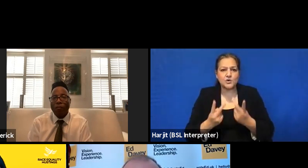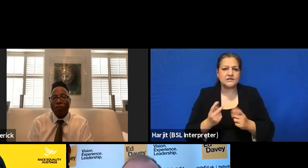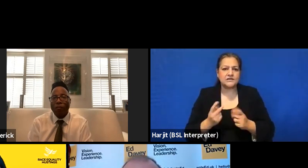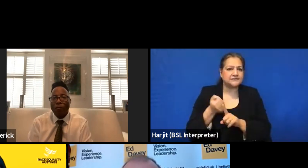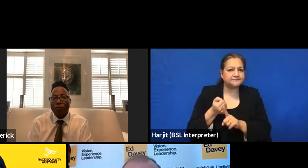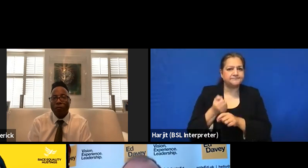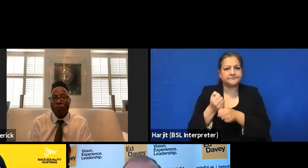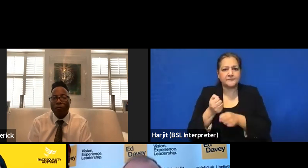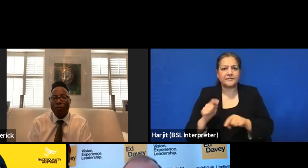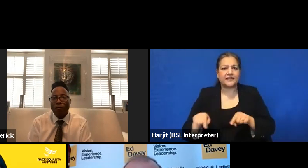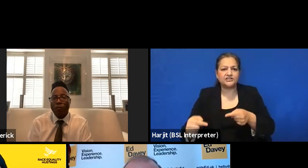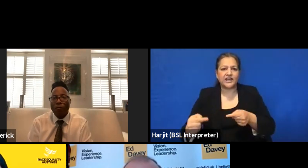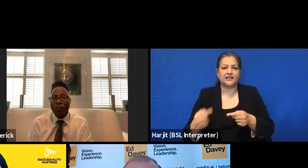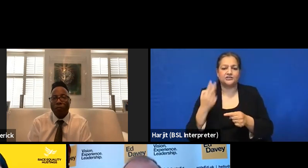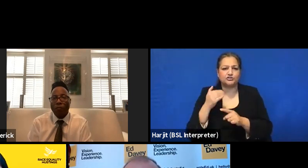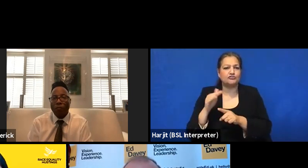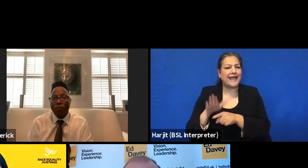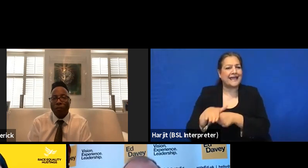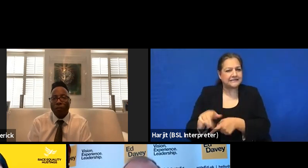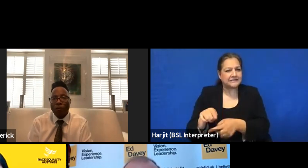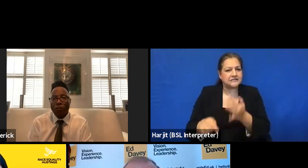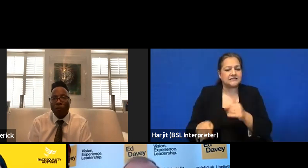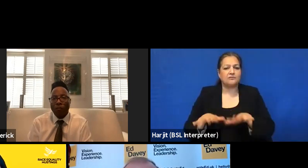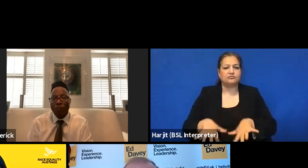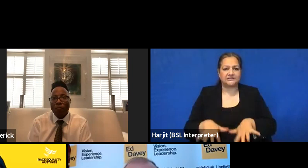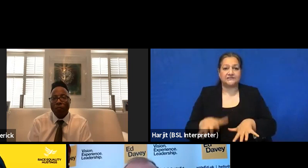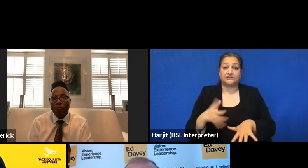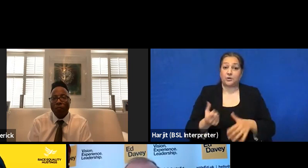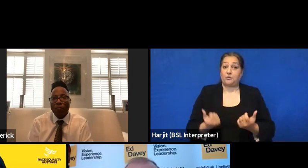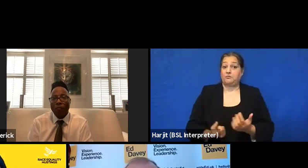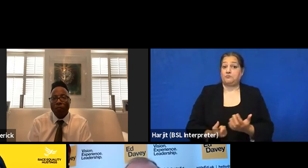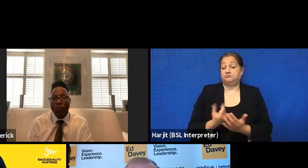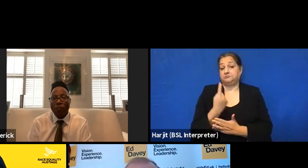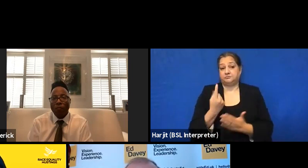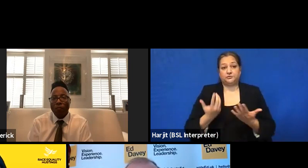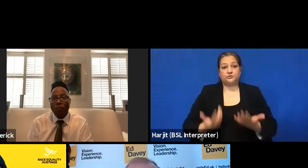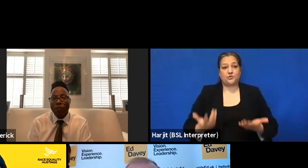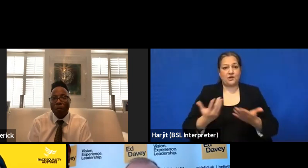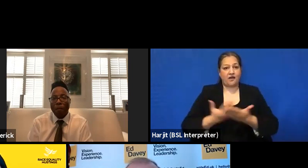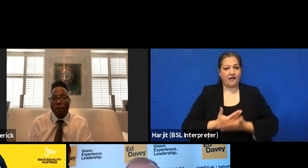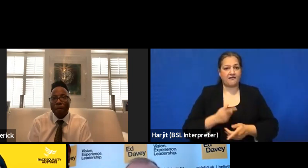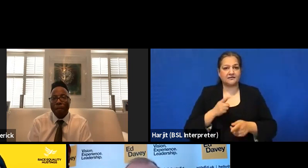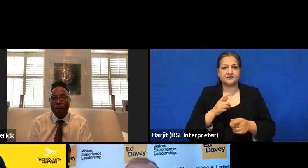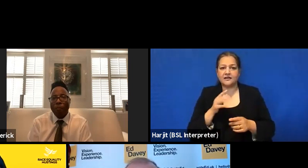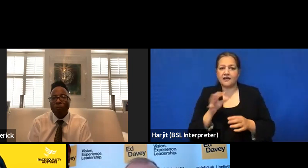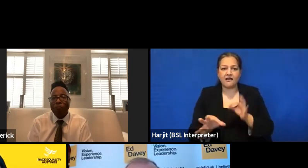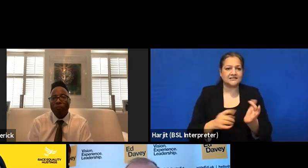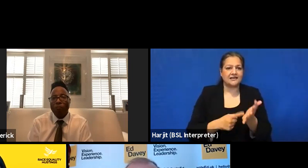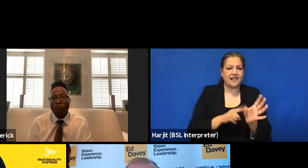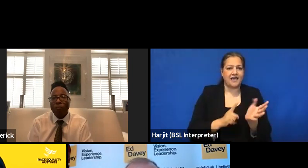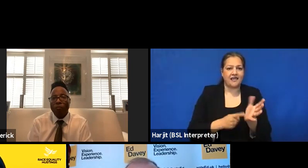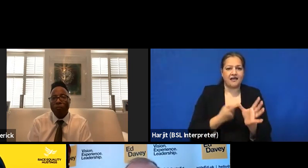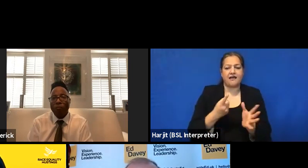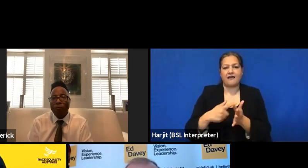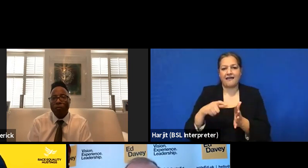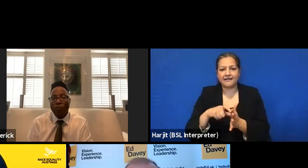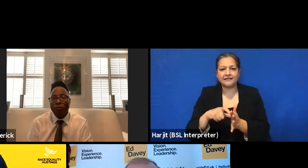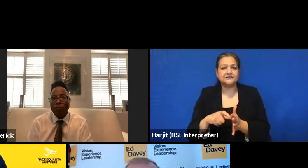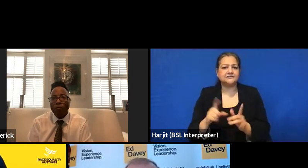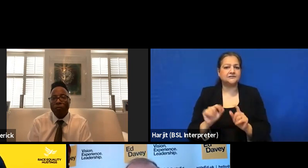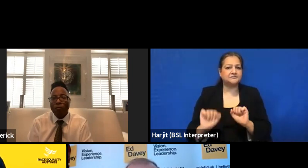issues like race in Britain. So we've got a great chance to do that tonight with Layla and with Ed as they compete